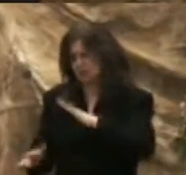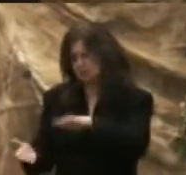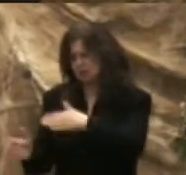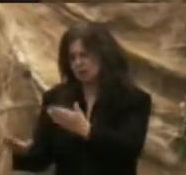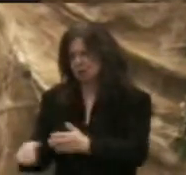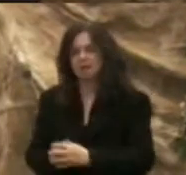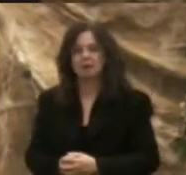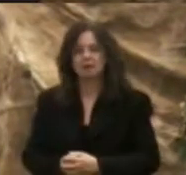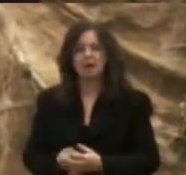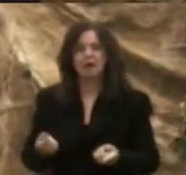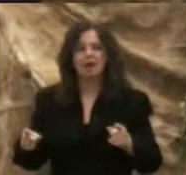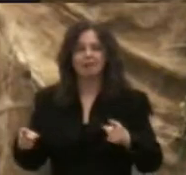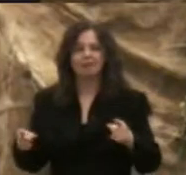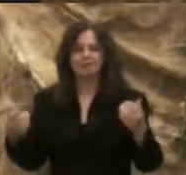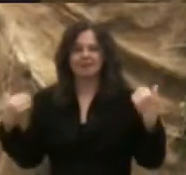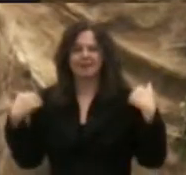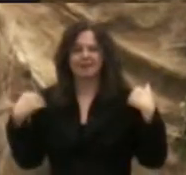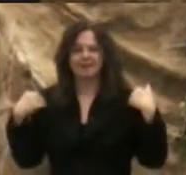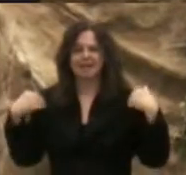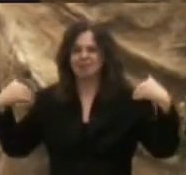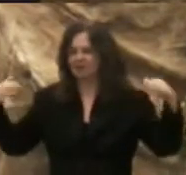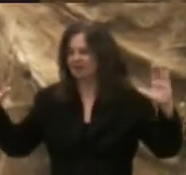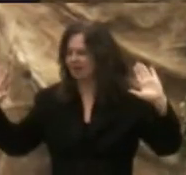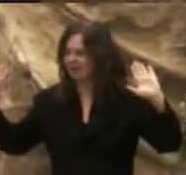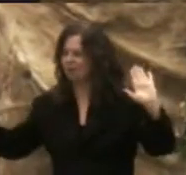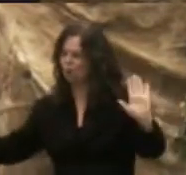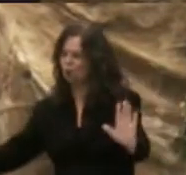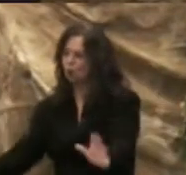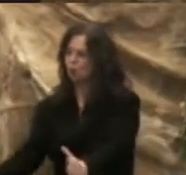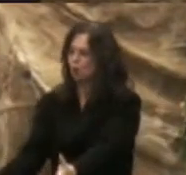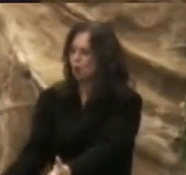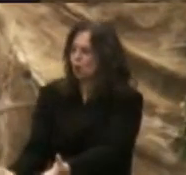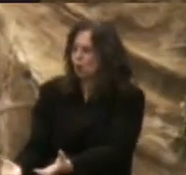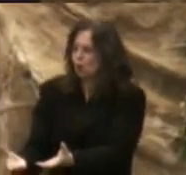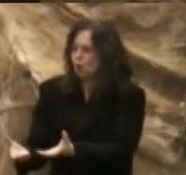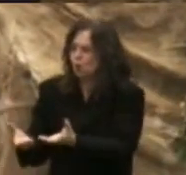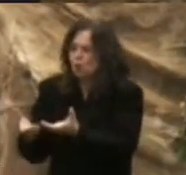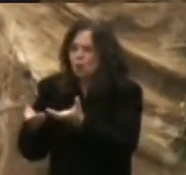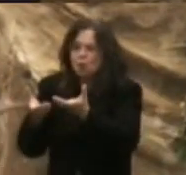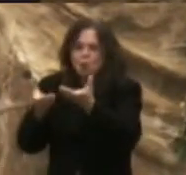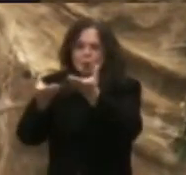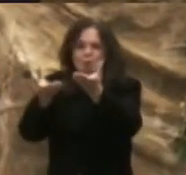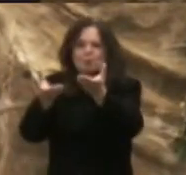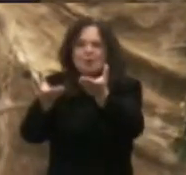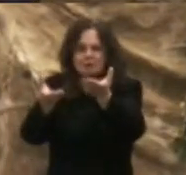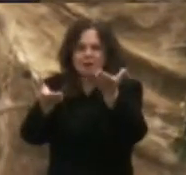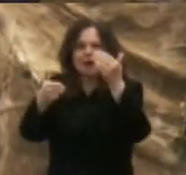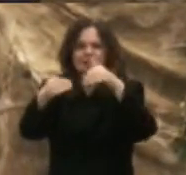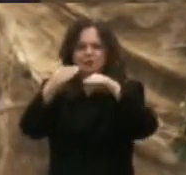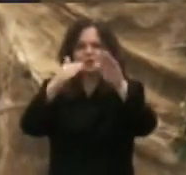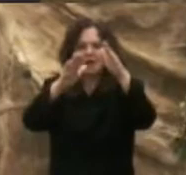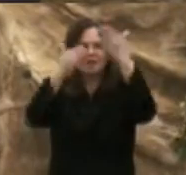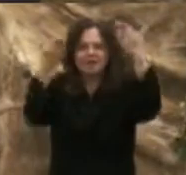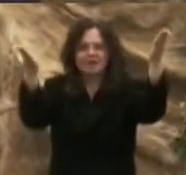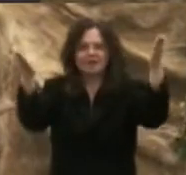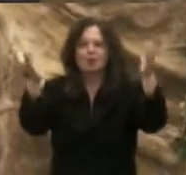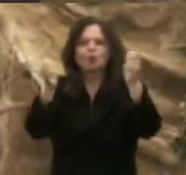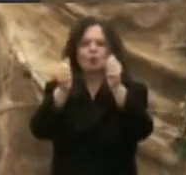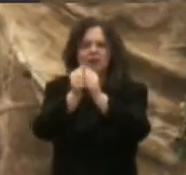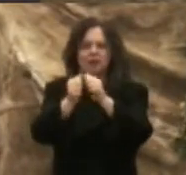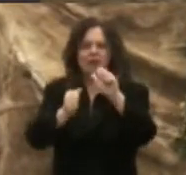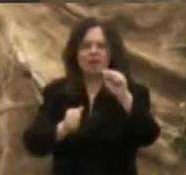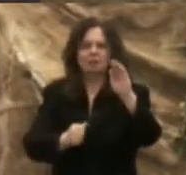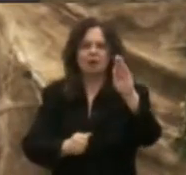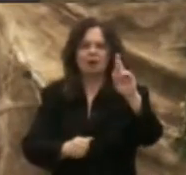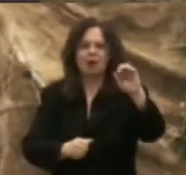the heaven, carried away by the angels to be with Abraham. The rich man also died and